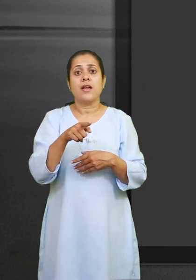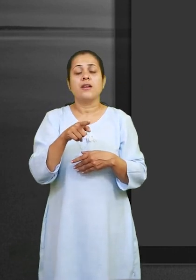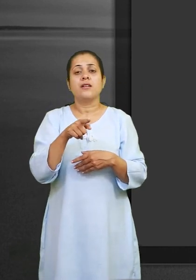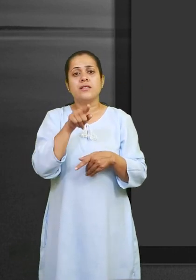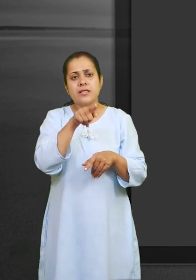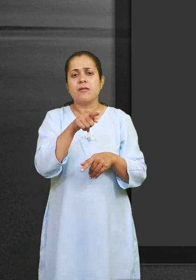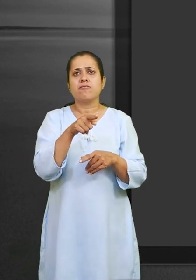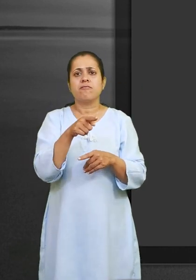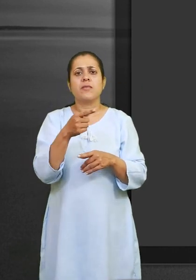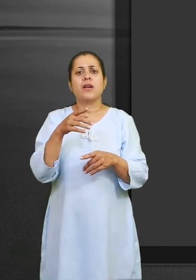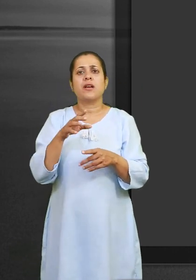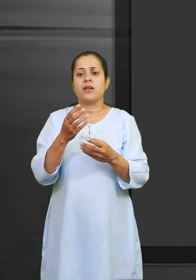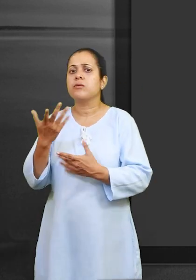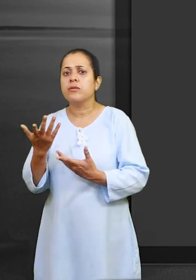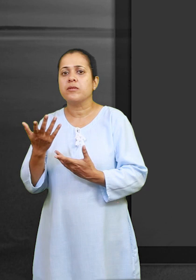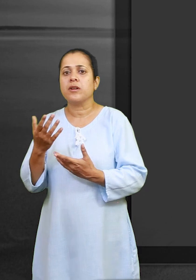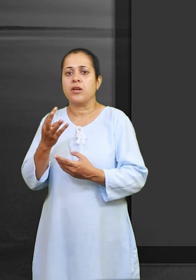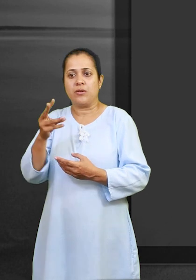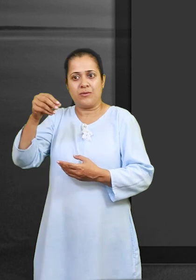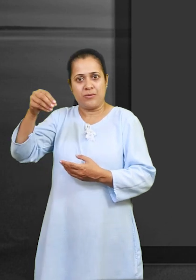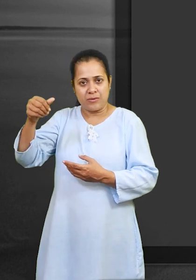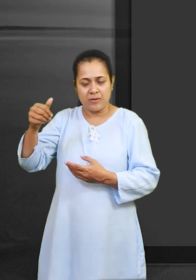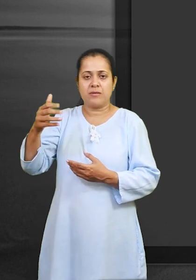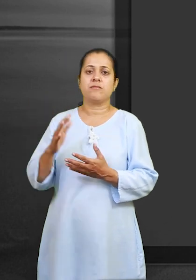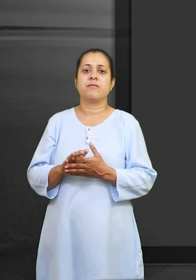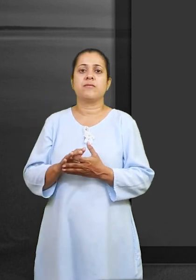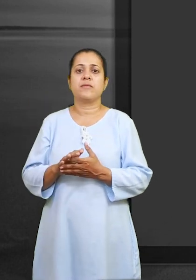effect of climate on soil. It has